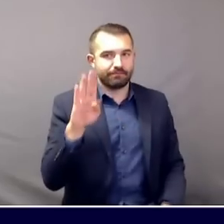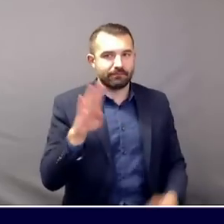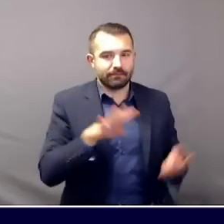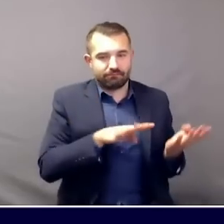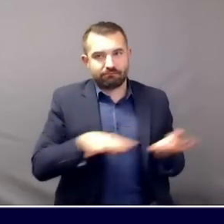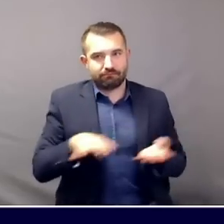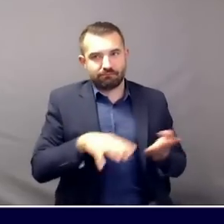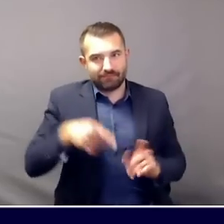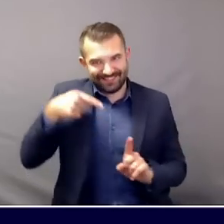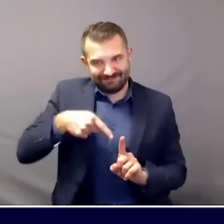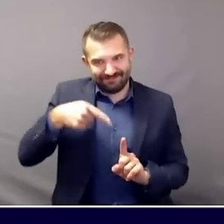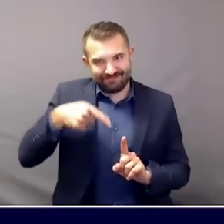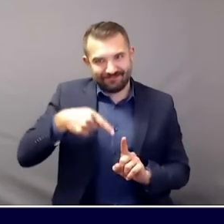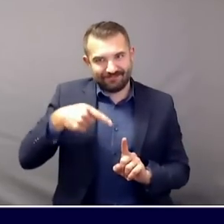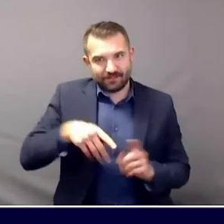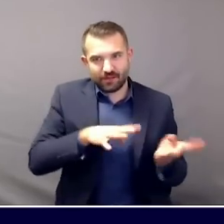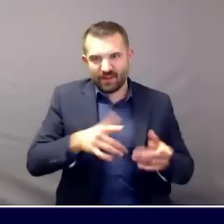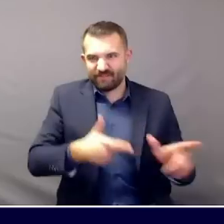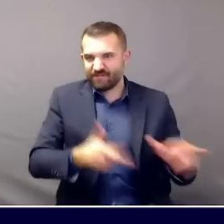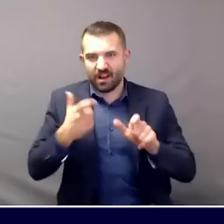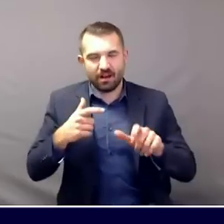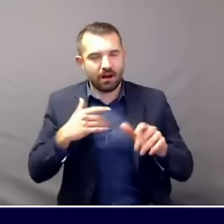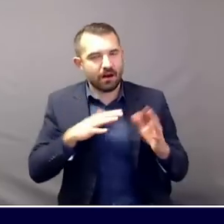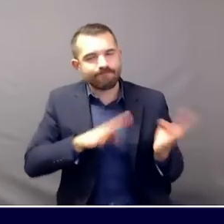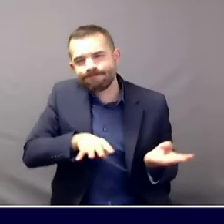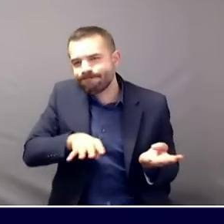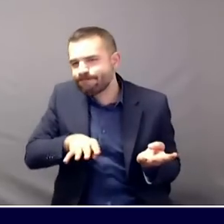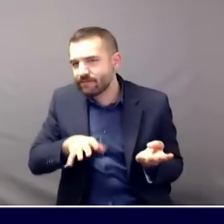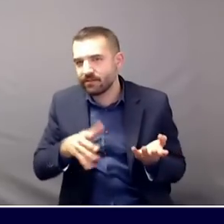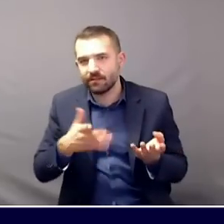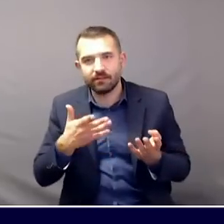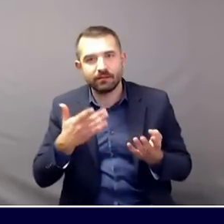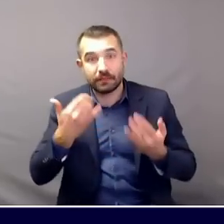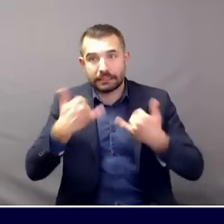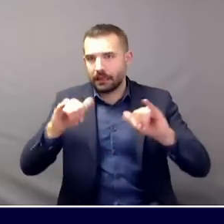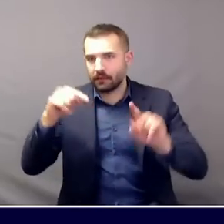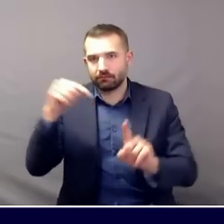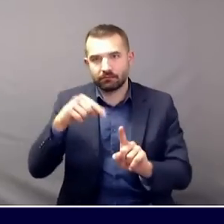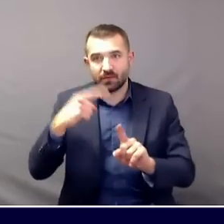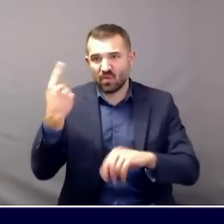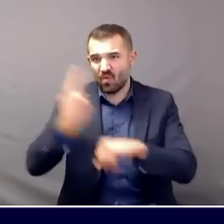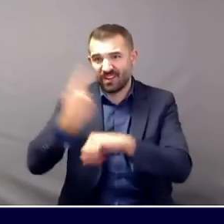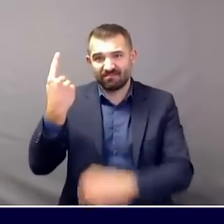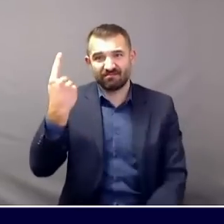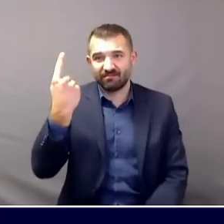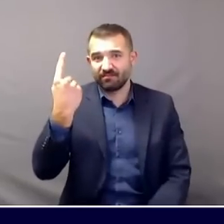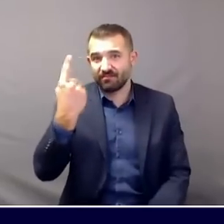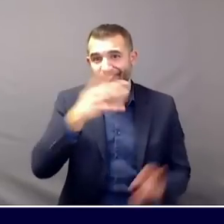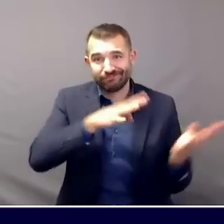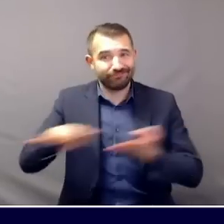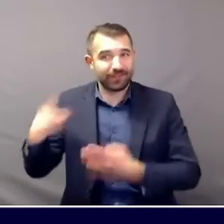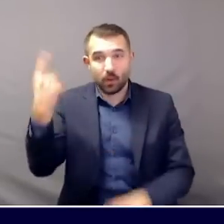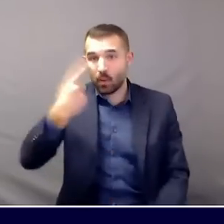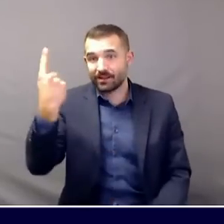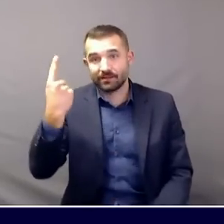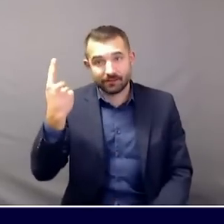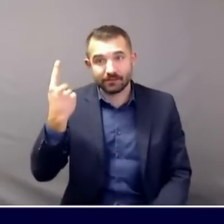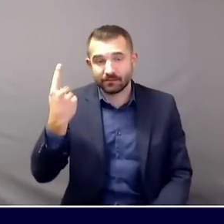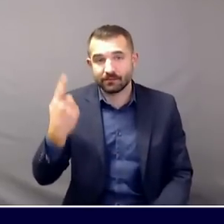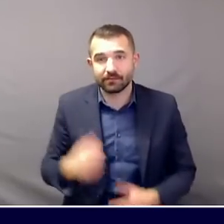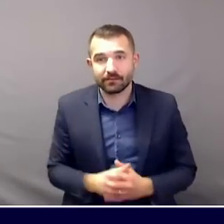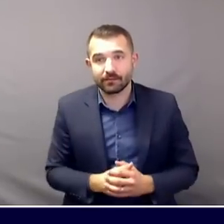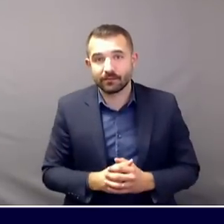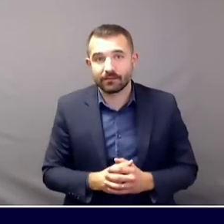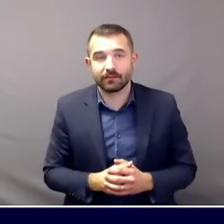regard, our turnaround time stands at approximately 1 day. Sometimes now to your other question, Bob, we are